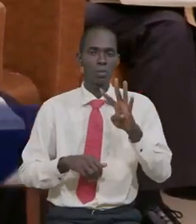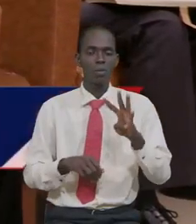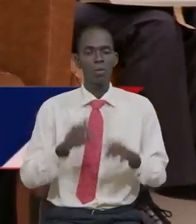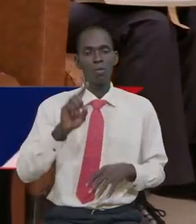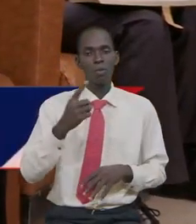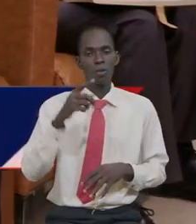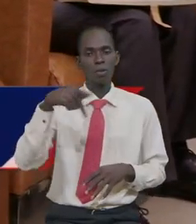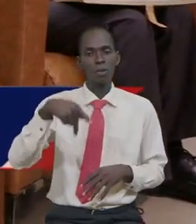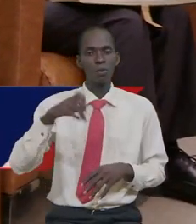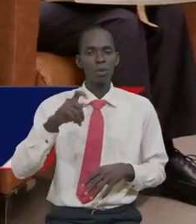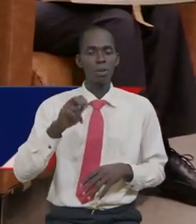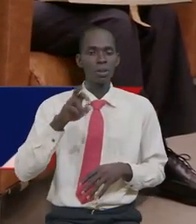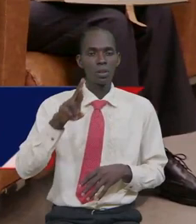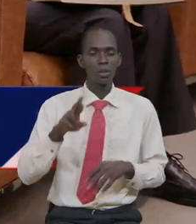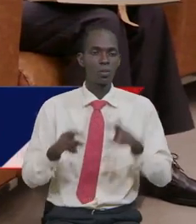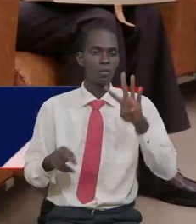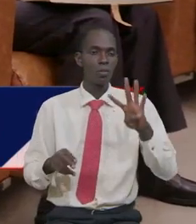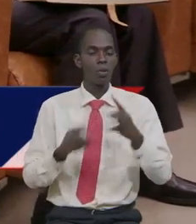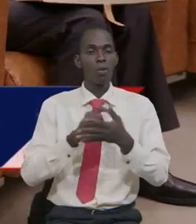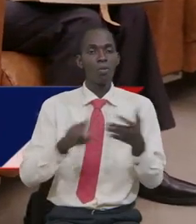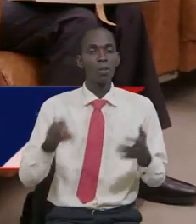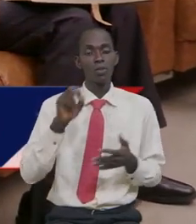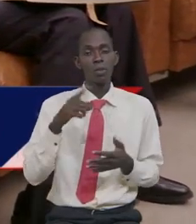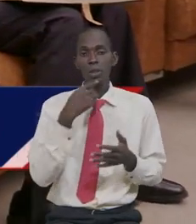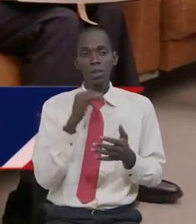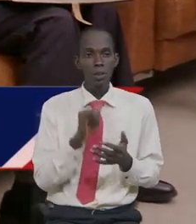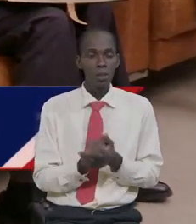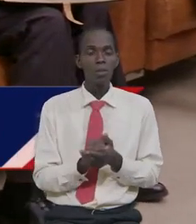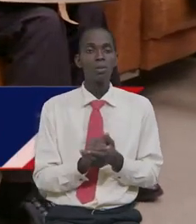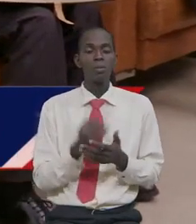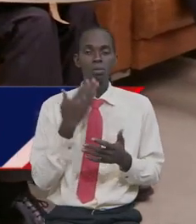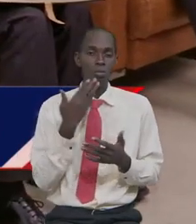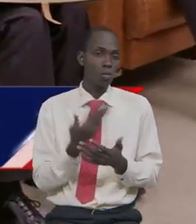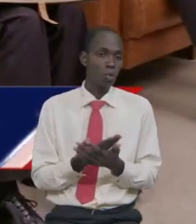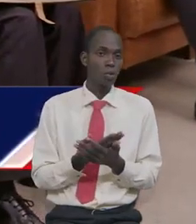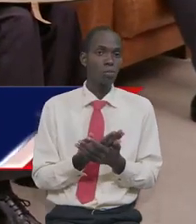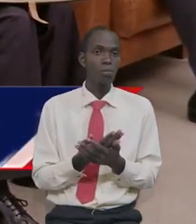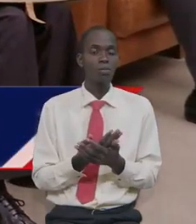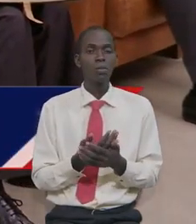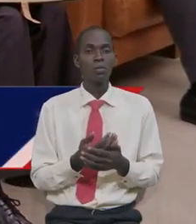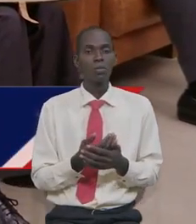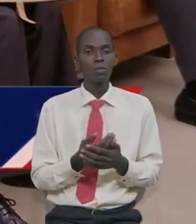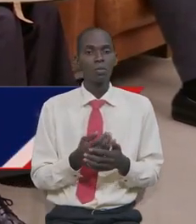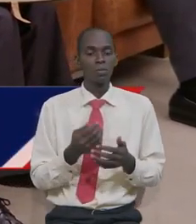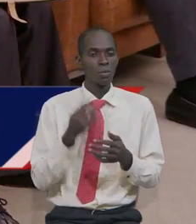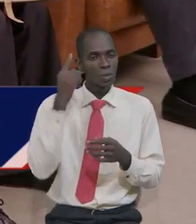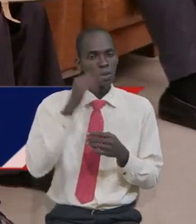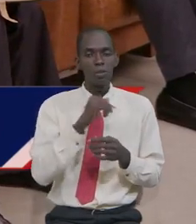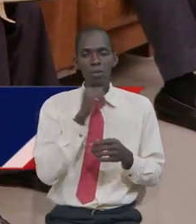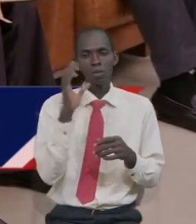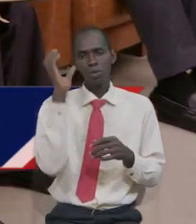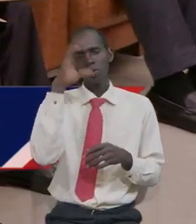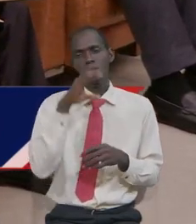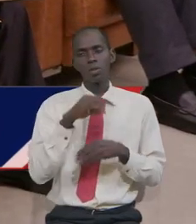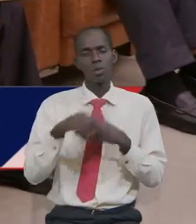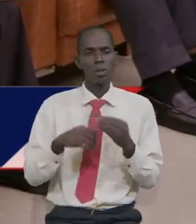12. 1 Peter chapter 4, verse 12, beloved, think it not strange concerning the fiery trial, which is to